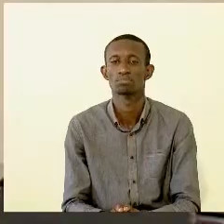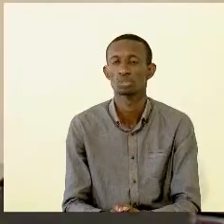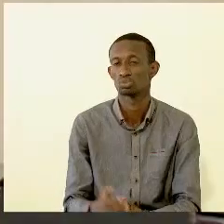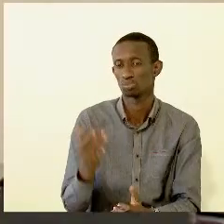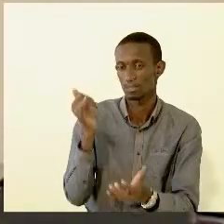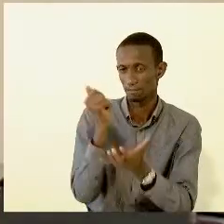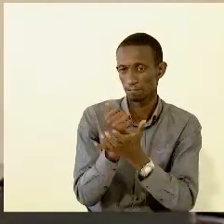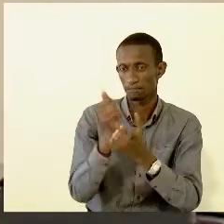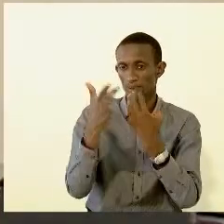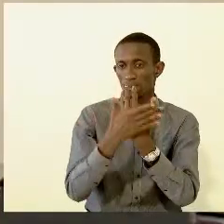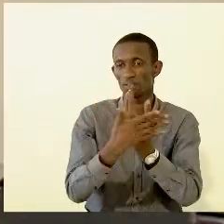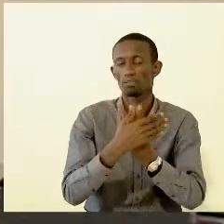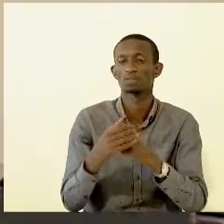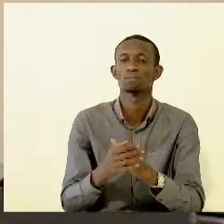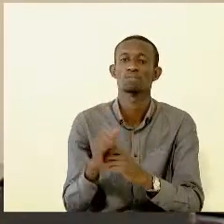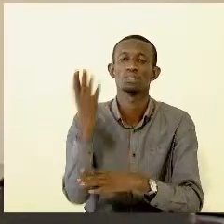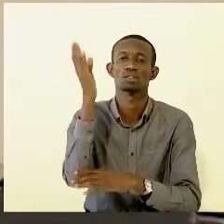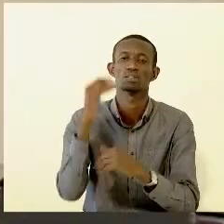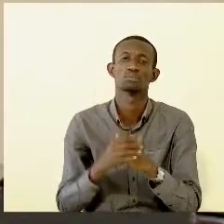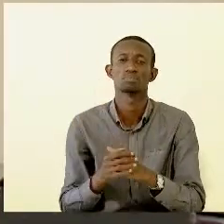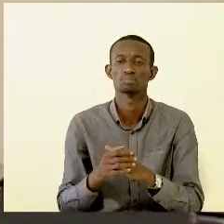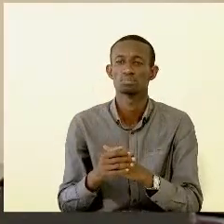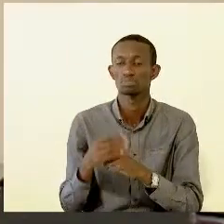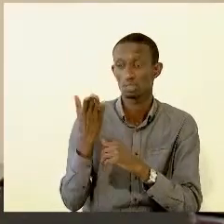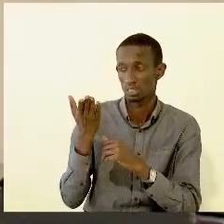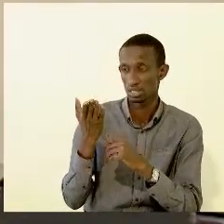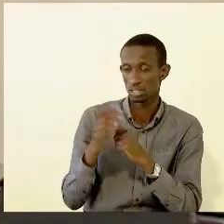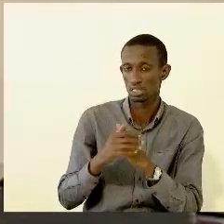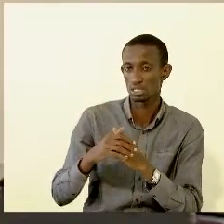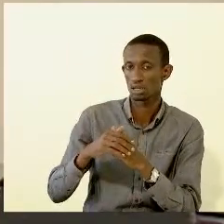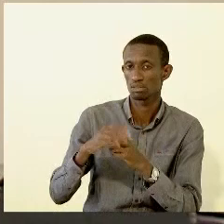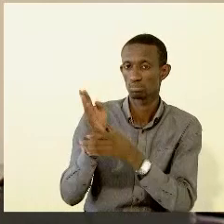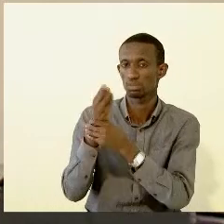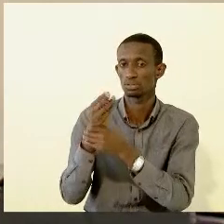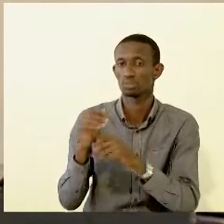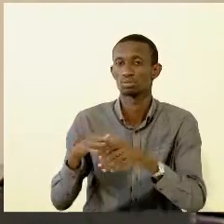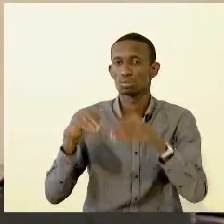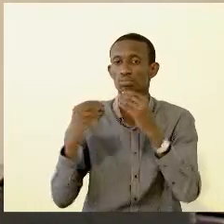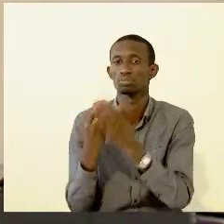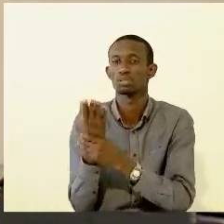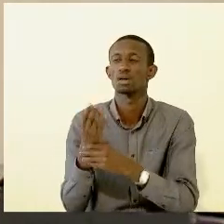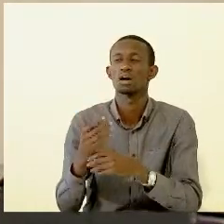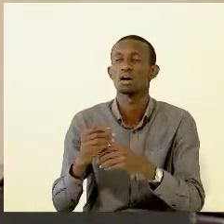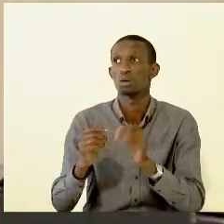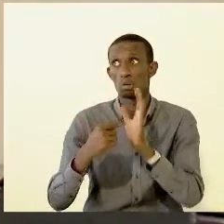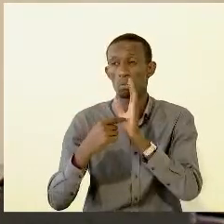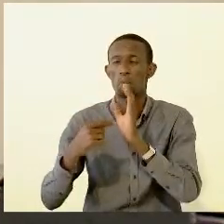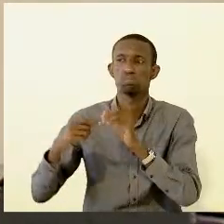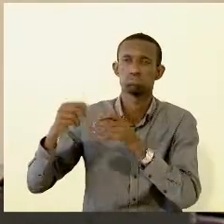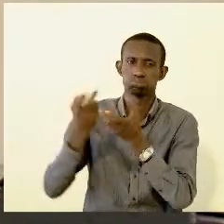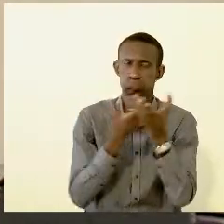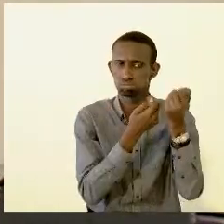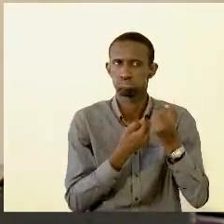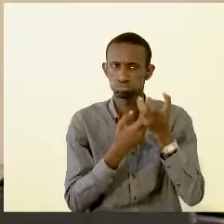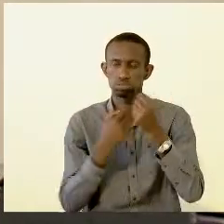trees so that leaves of the plant are exposed to sunlight, which is needed in